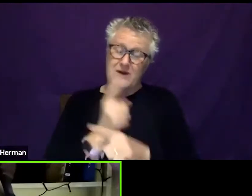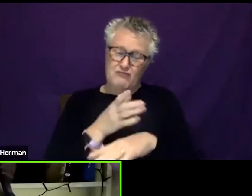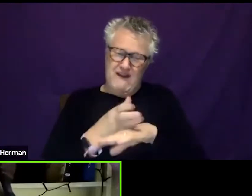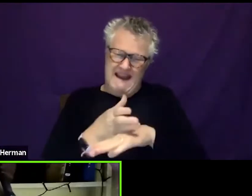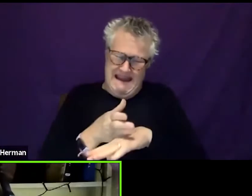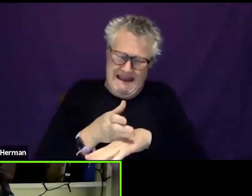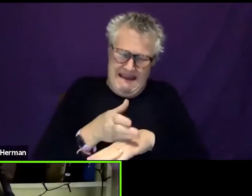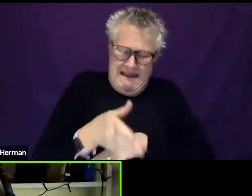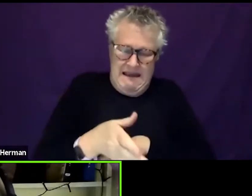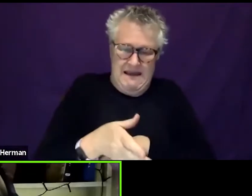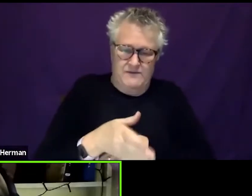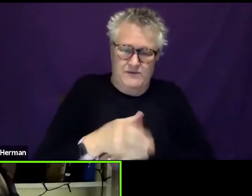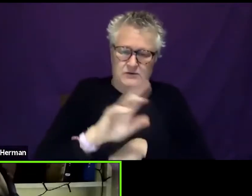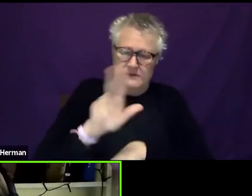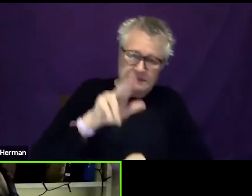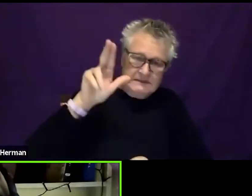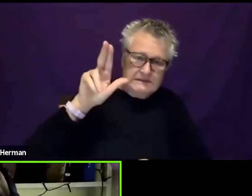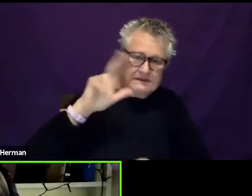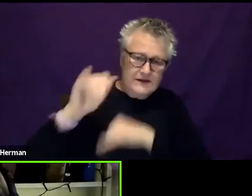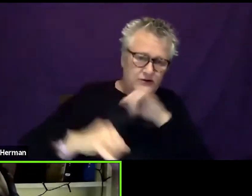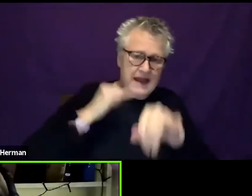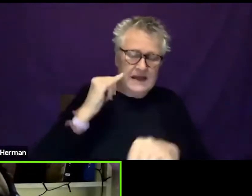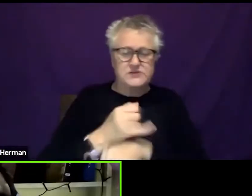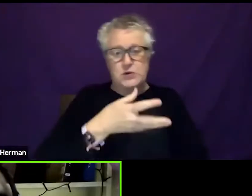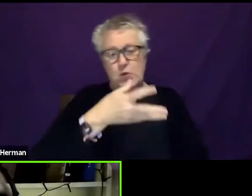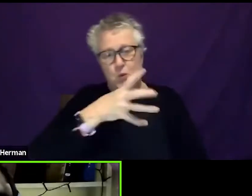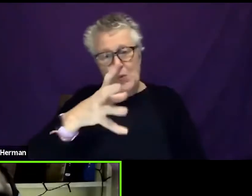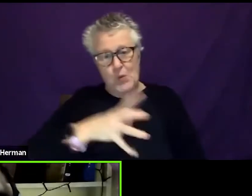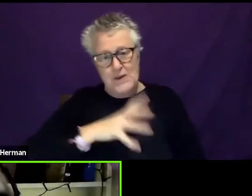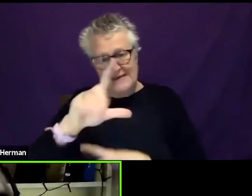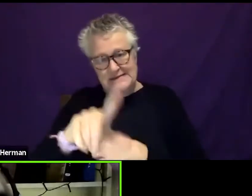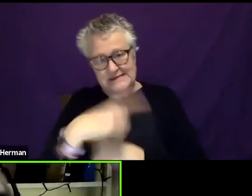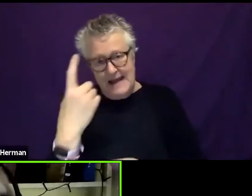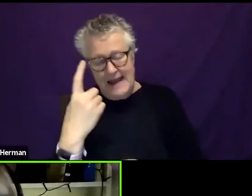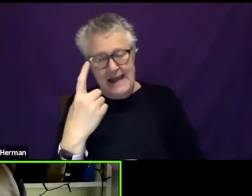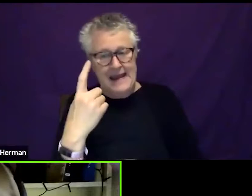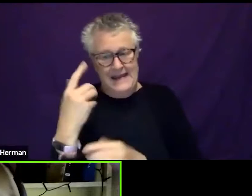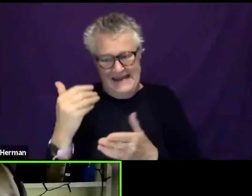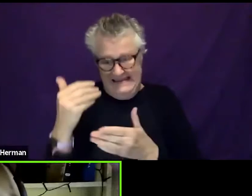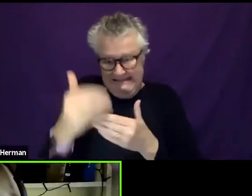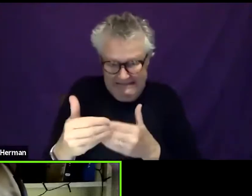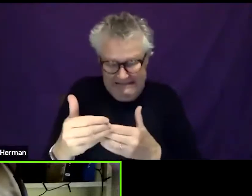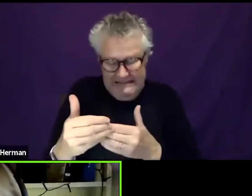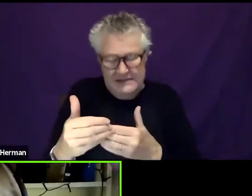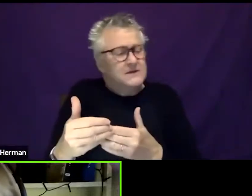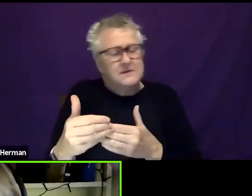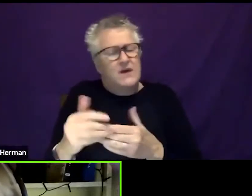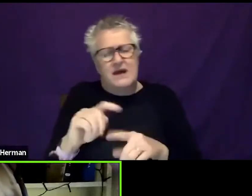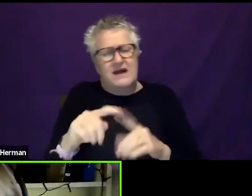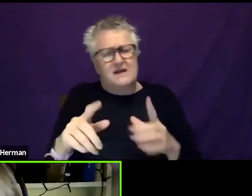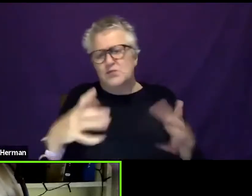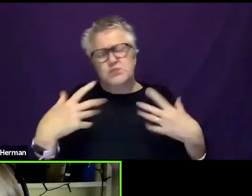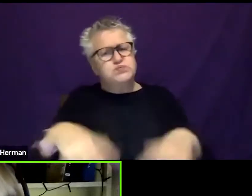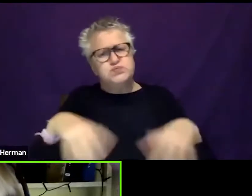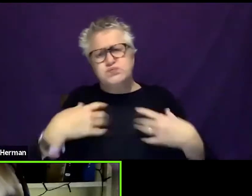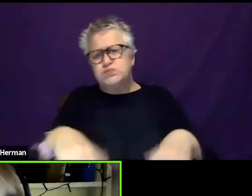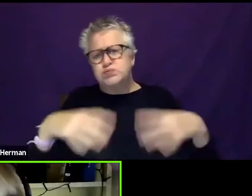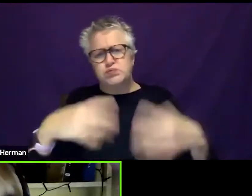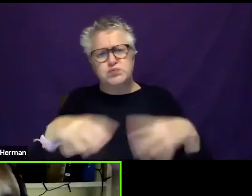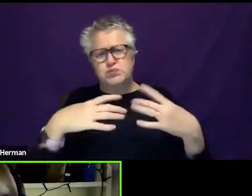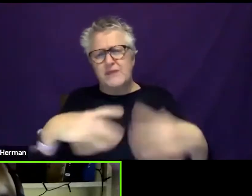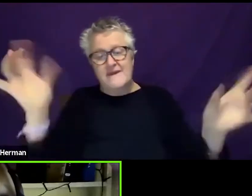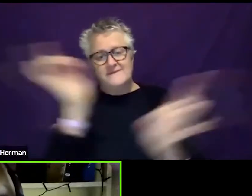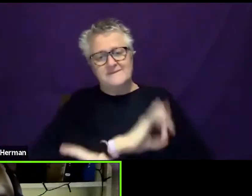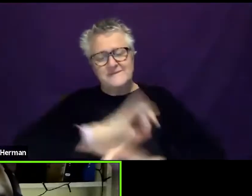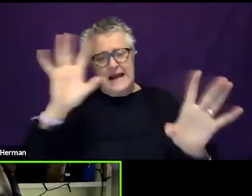does intersect with your work, because the lives of disabled women and the violence against disabled women and